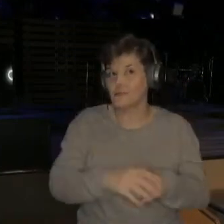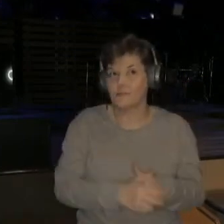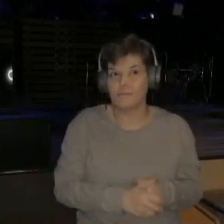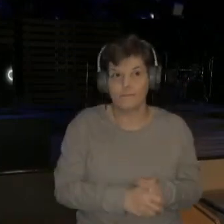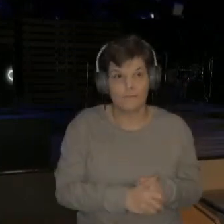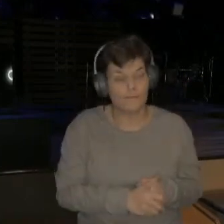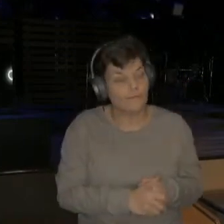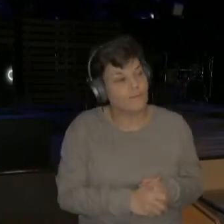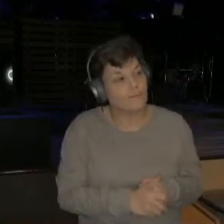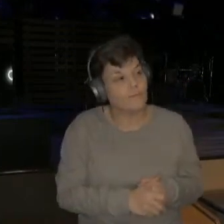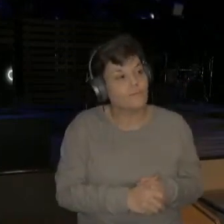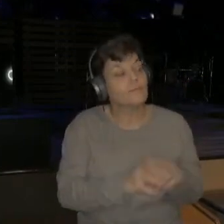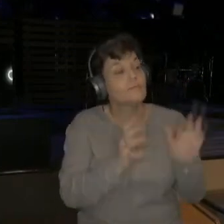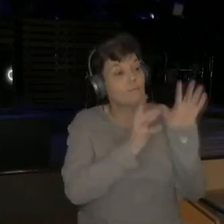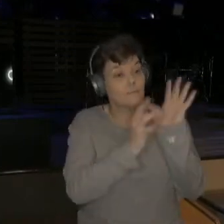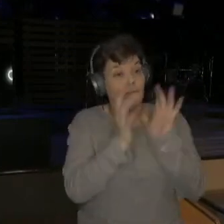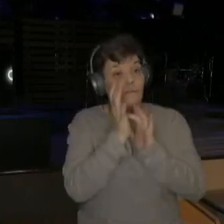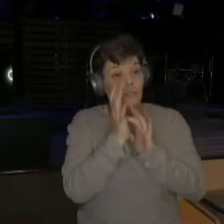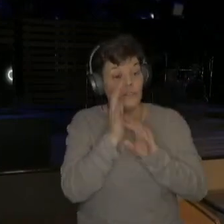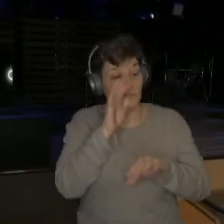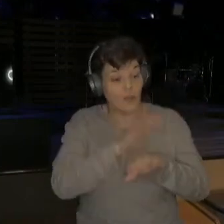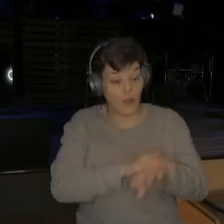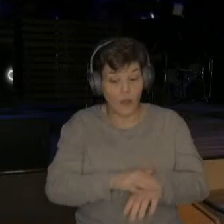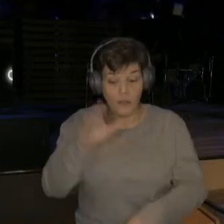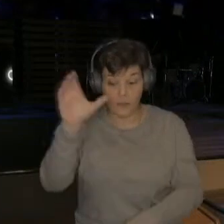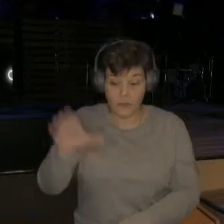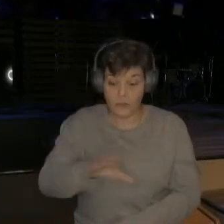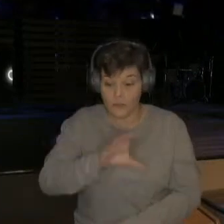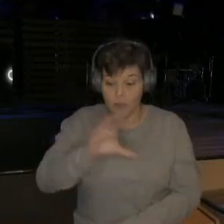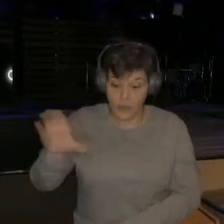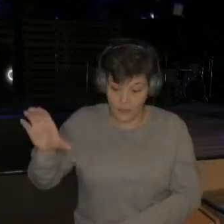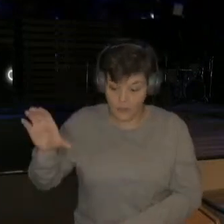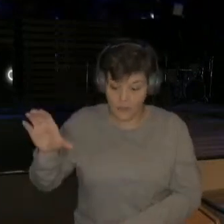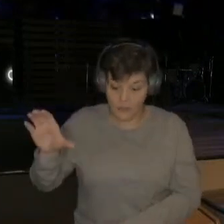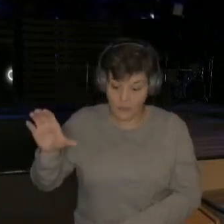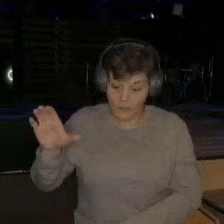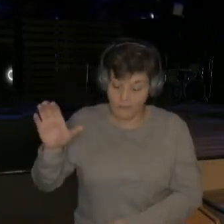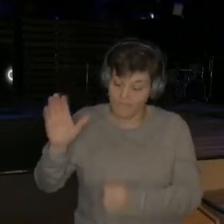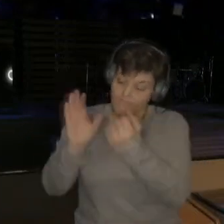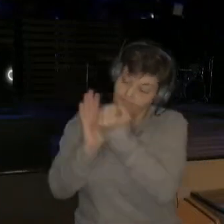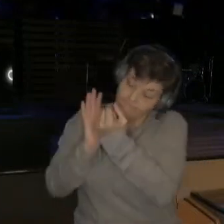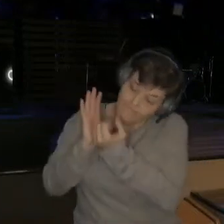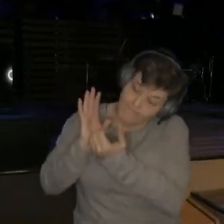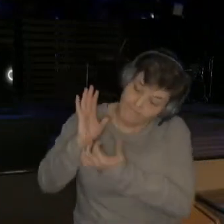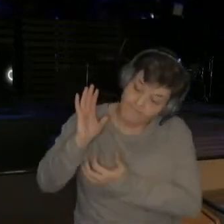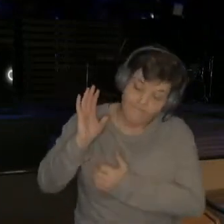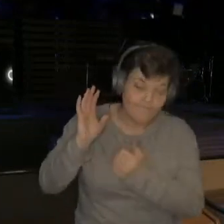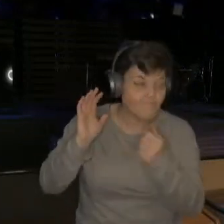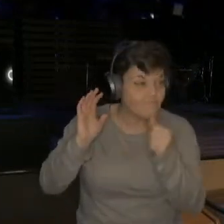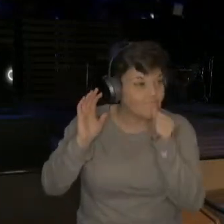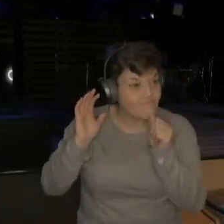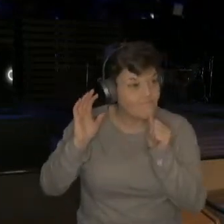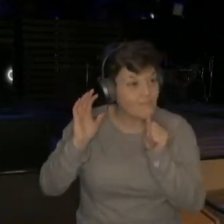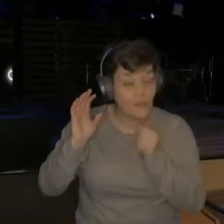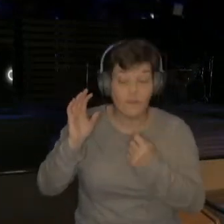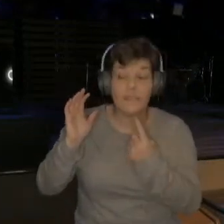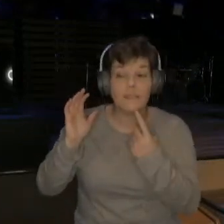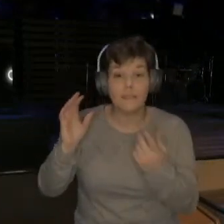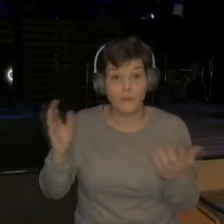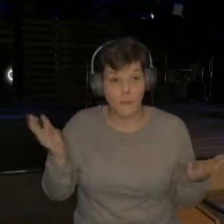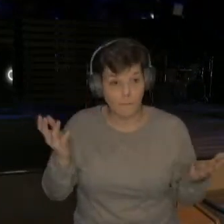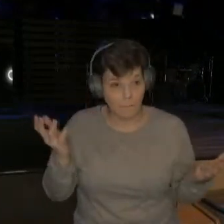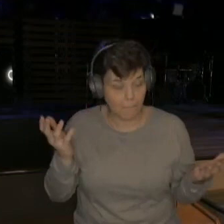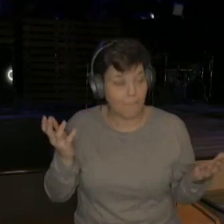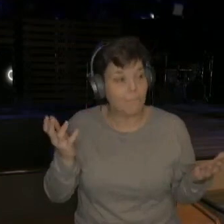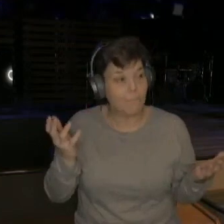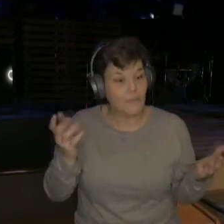As he was hanging on that cross, just before he gave his life for us, he said something that should bring peace and